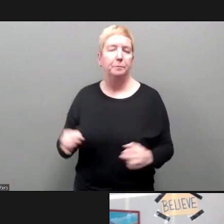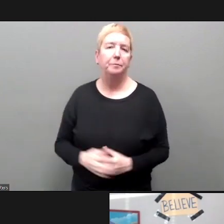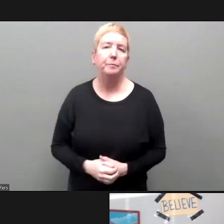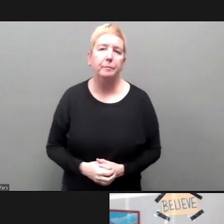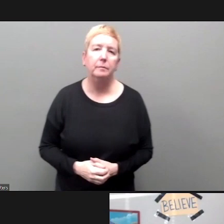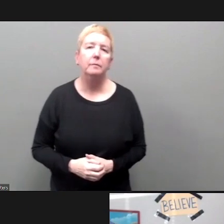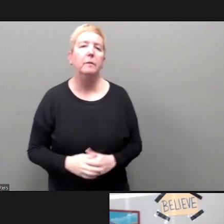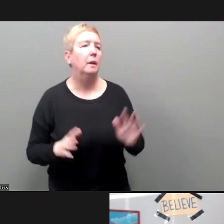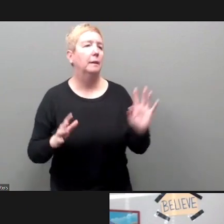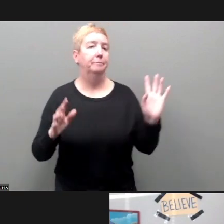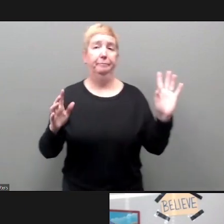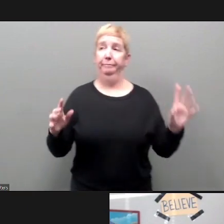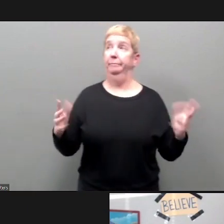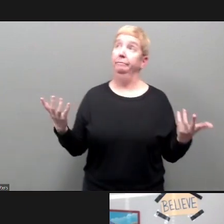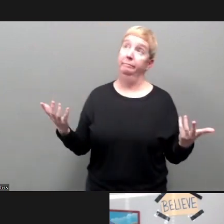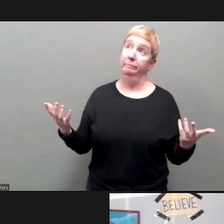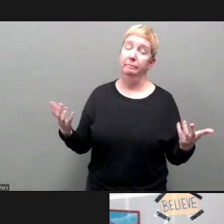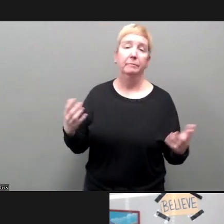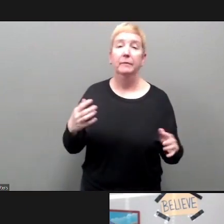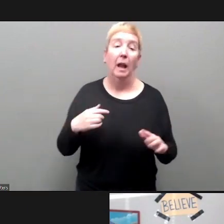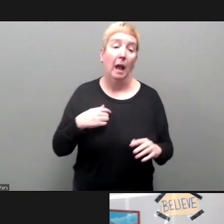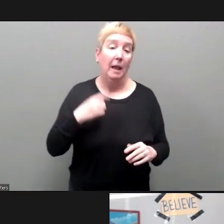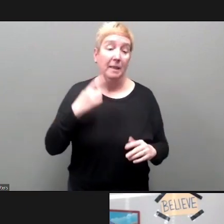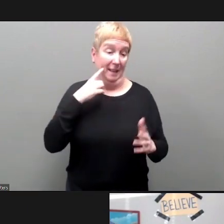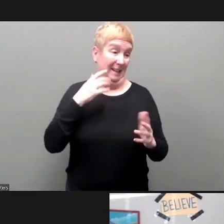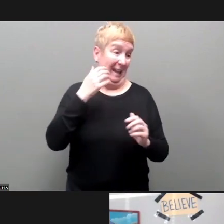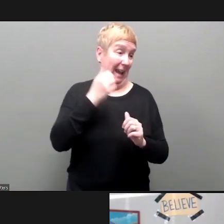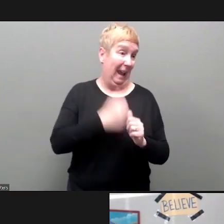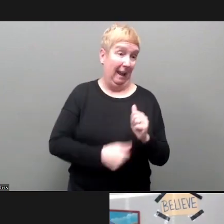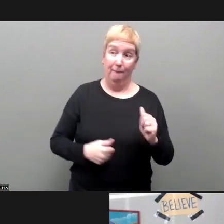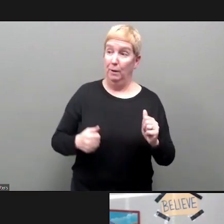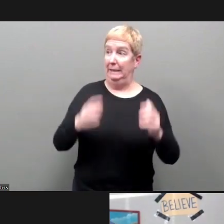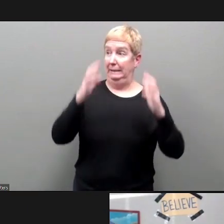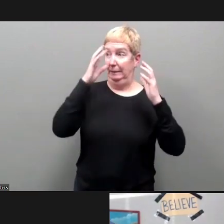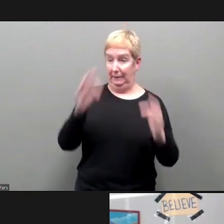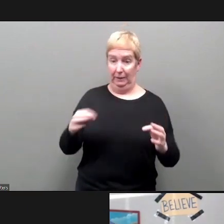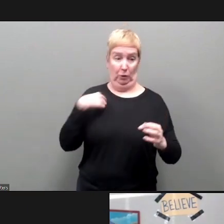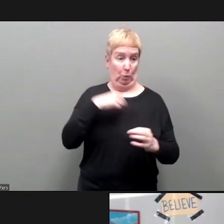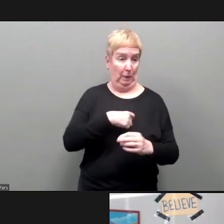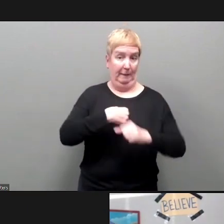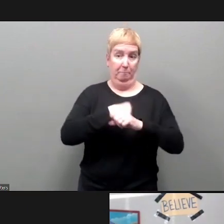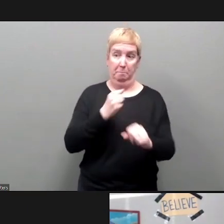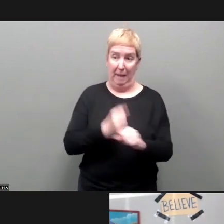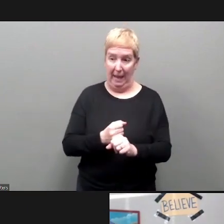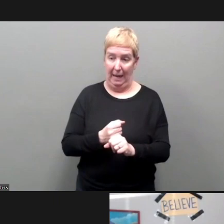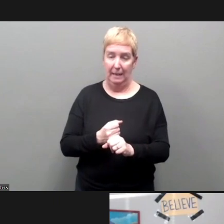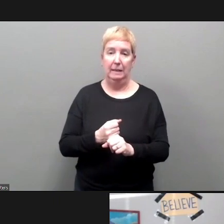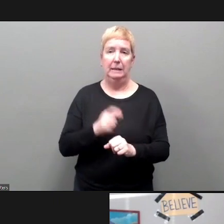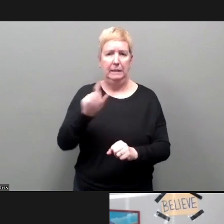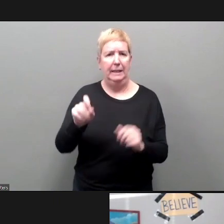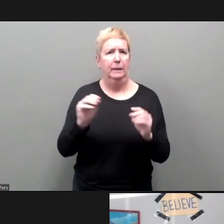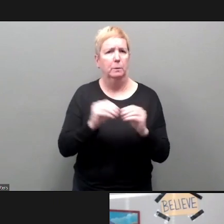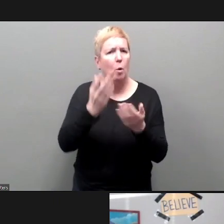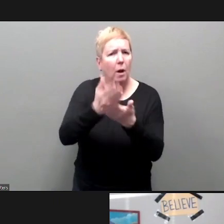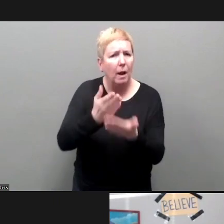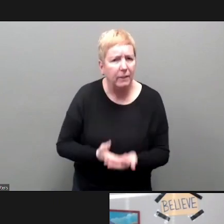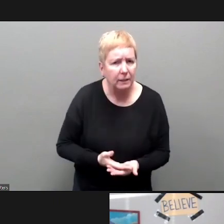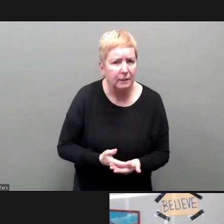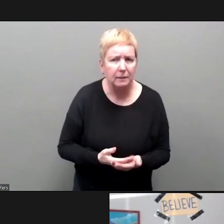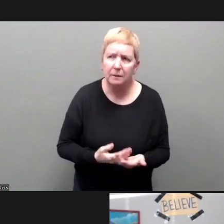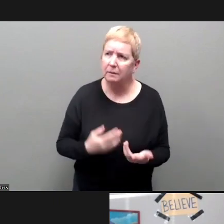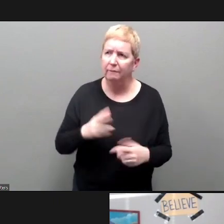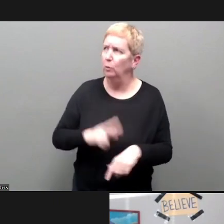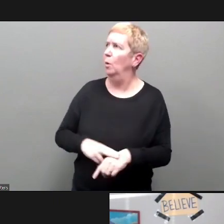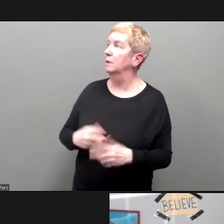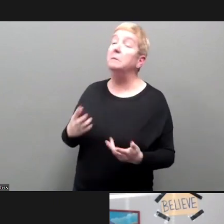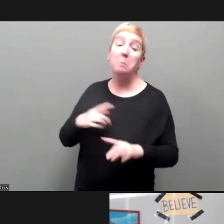I could argue every call we've made hasn't had evidence sufficient to totally satisfy me. But I think, so far our